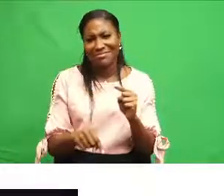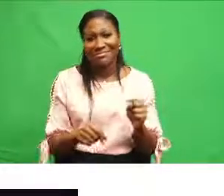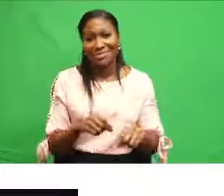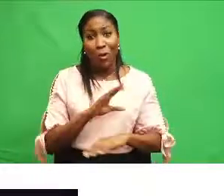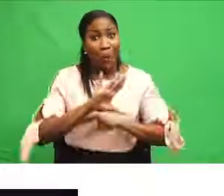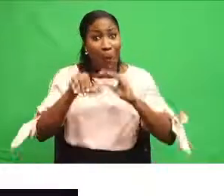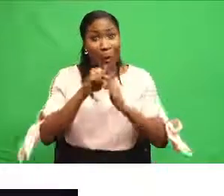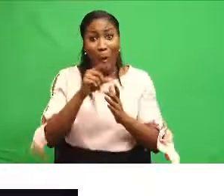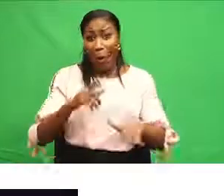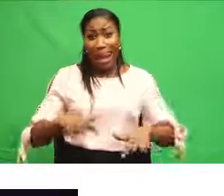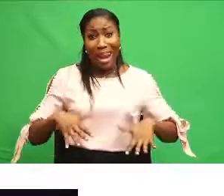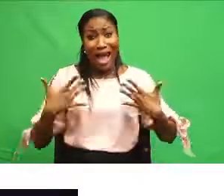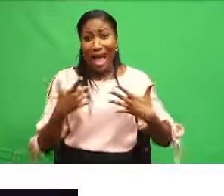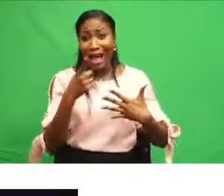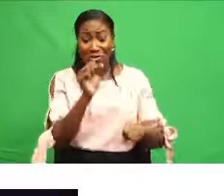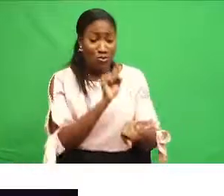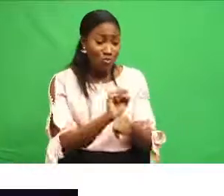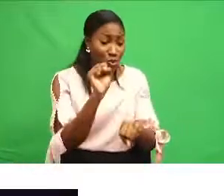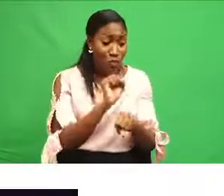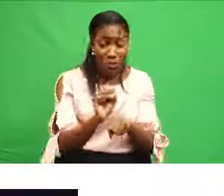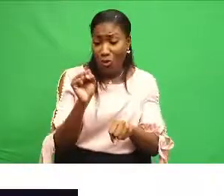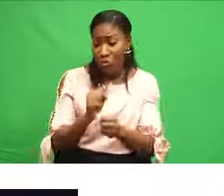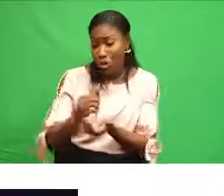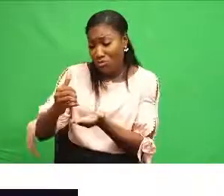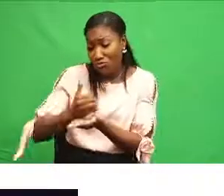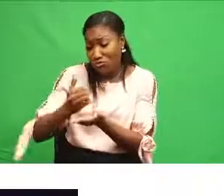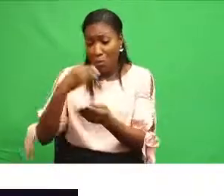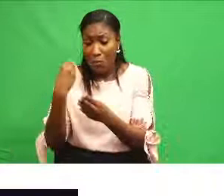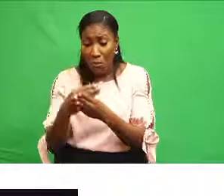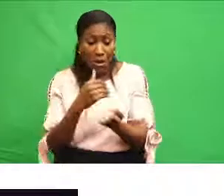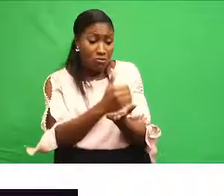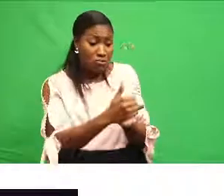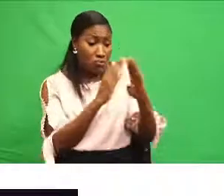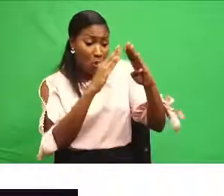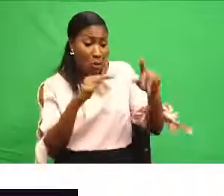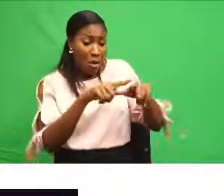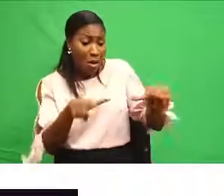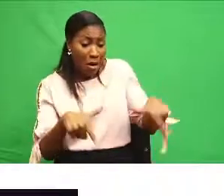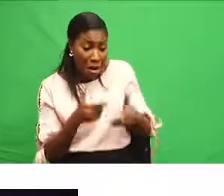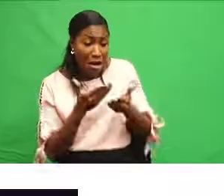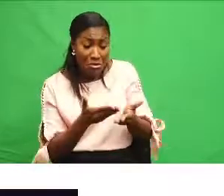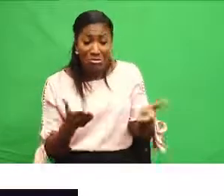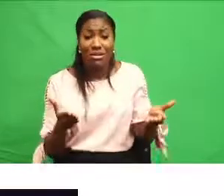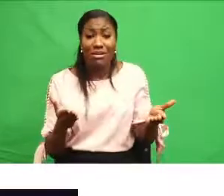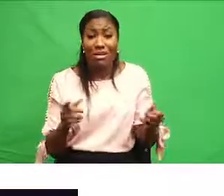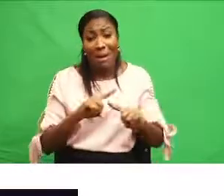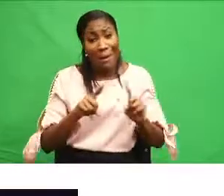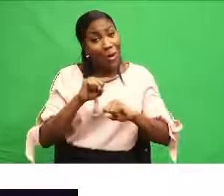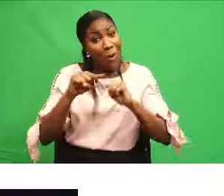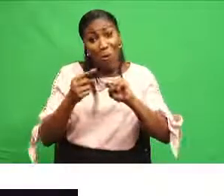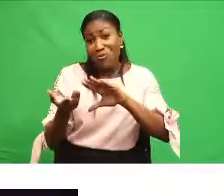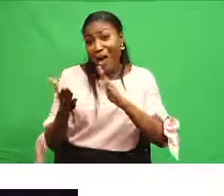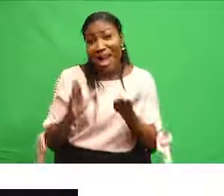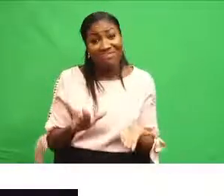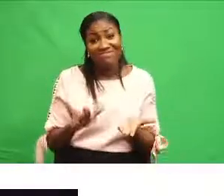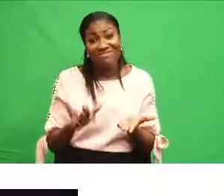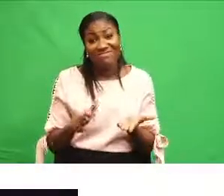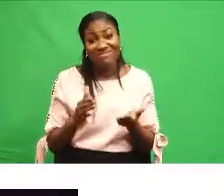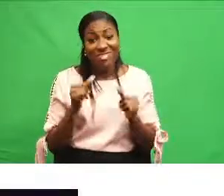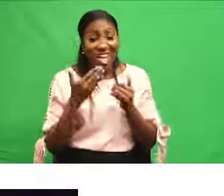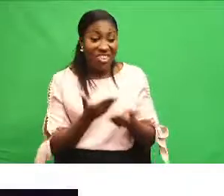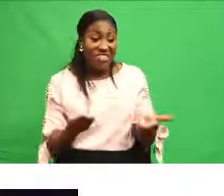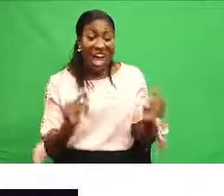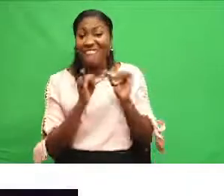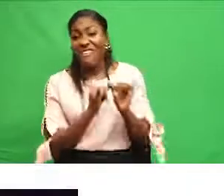And therefore, it makes good sense to have a plan in terms of what is going